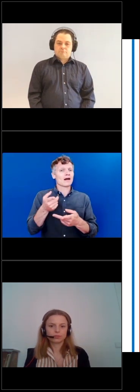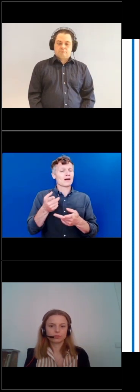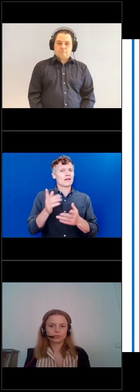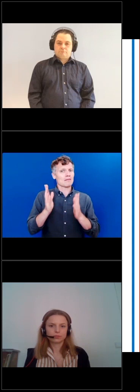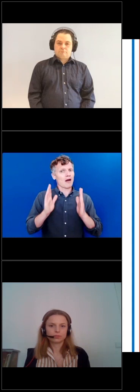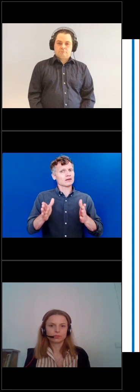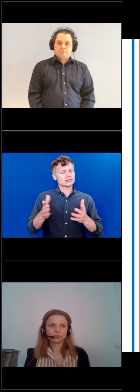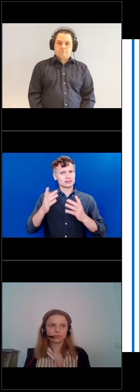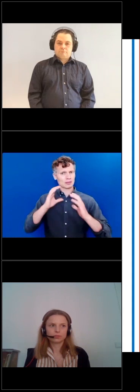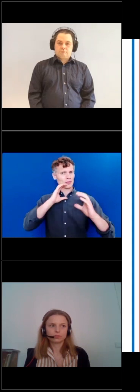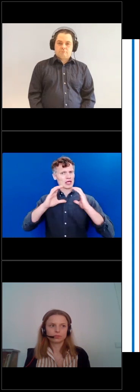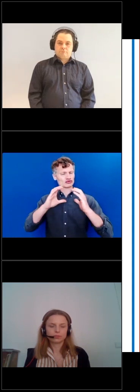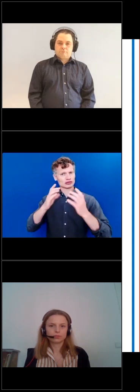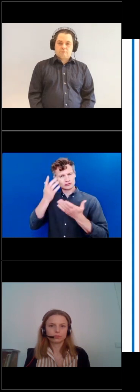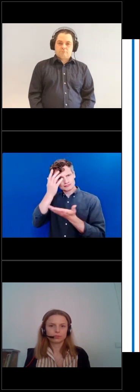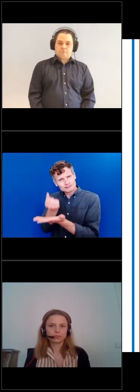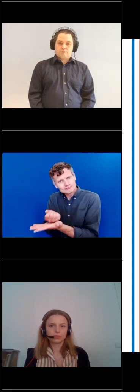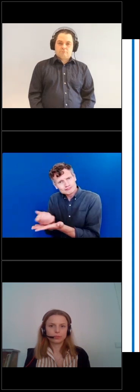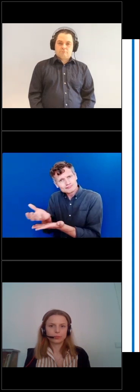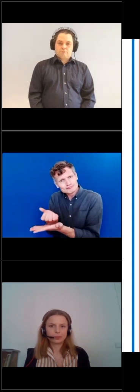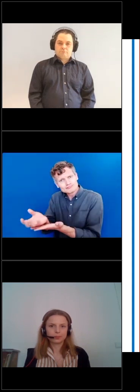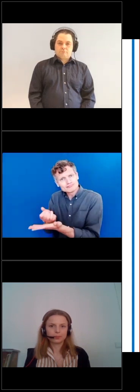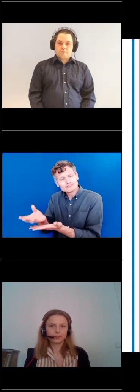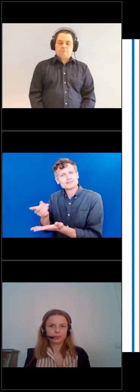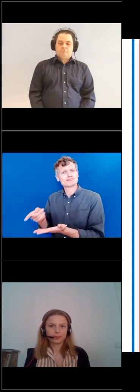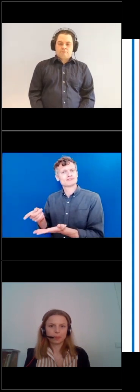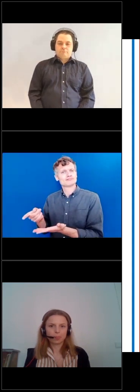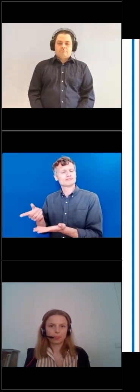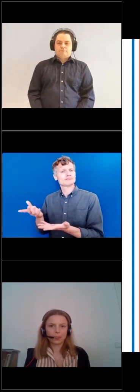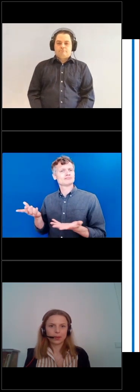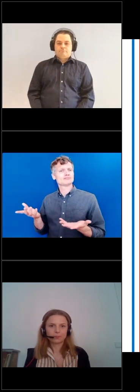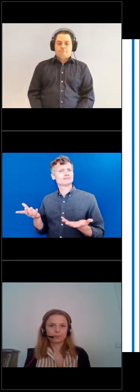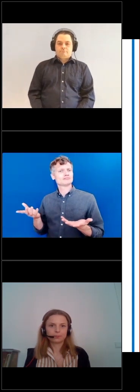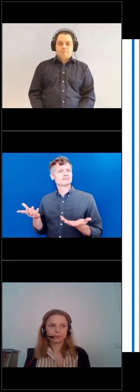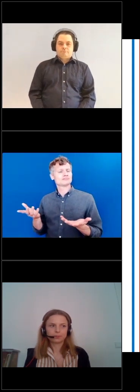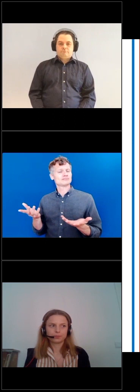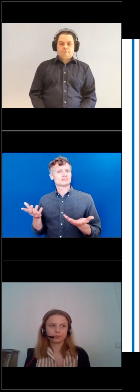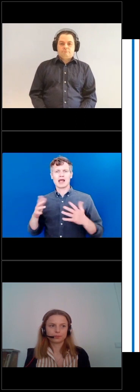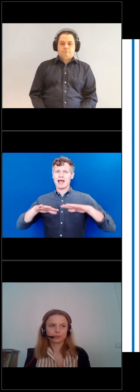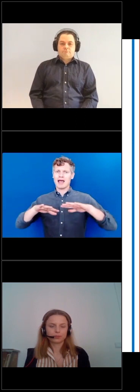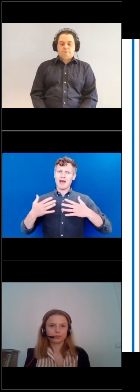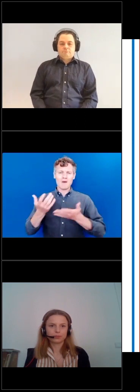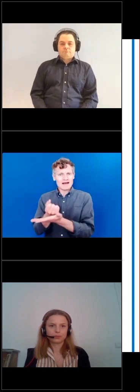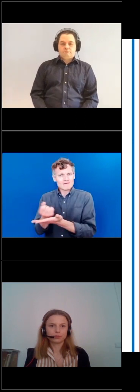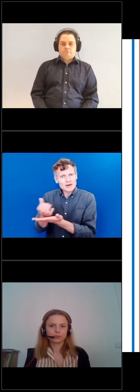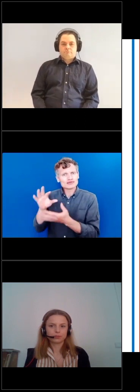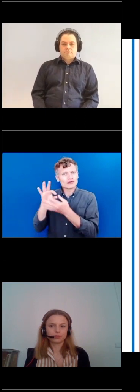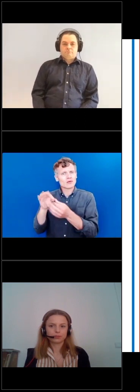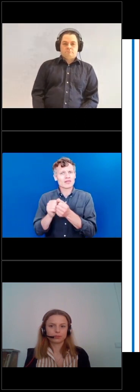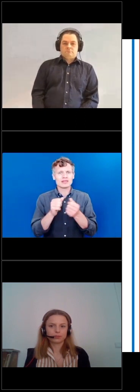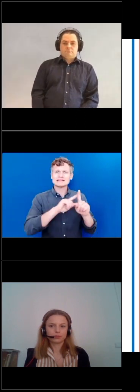and also try to engage them in terms of the service delivery. If they are having like